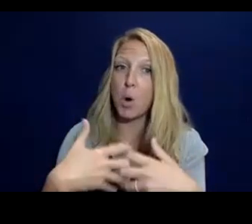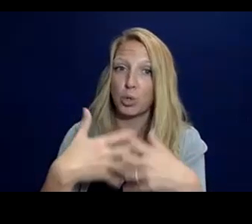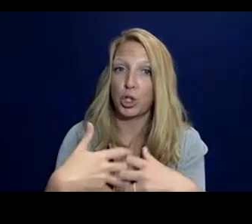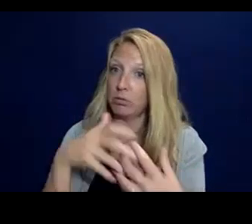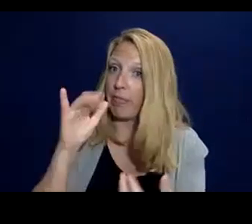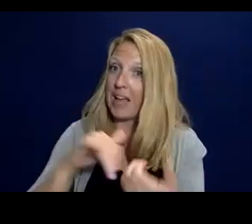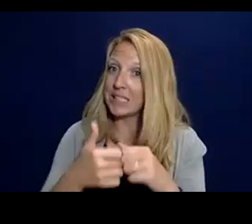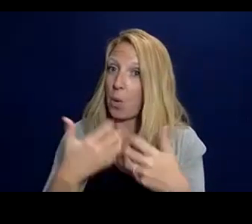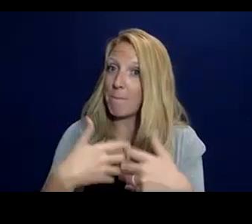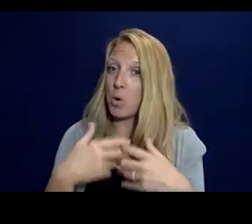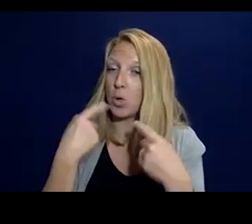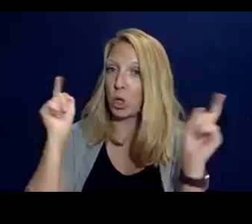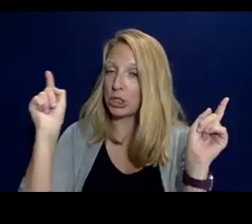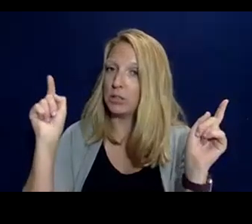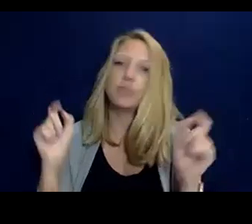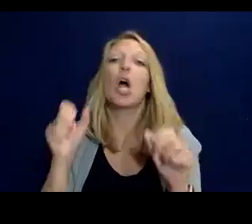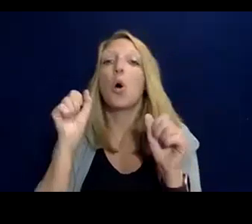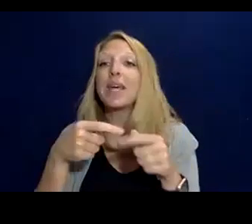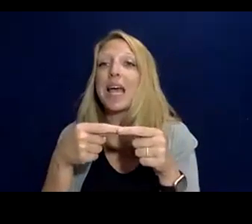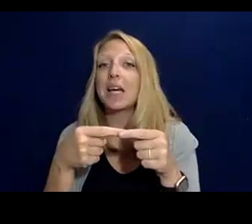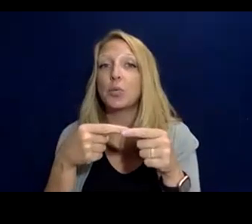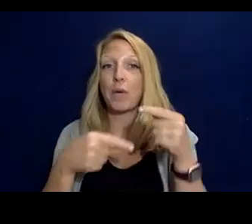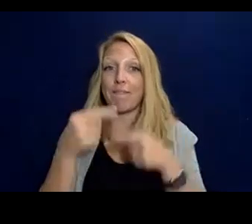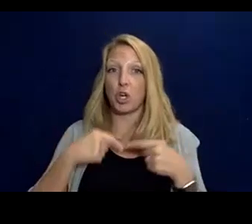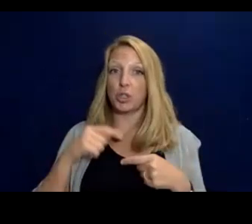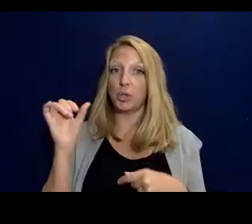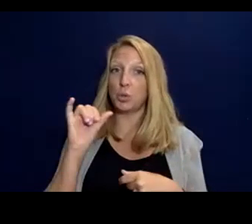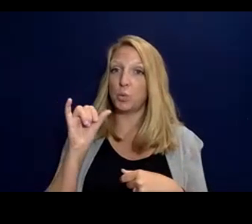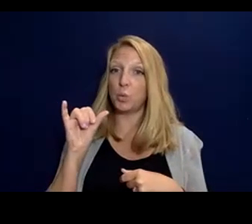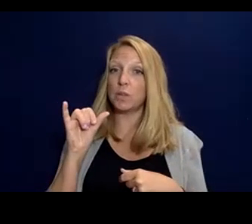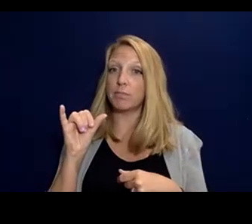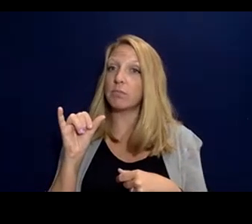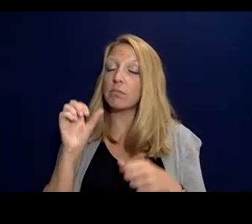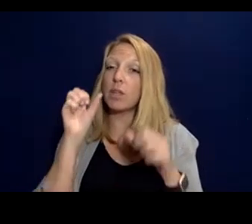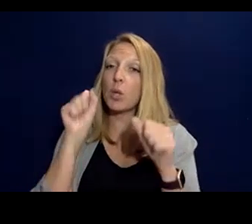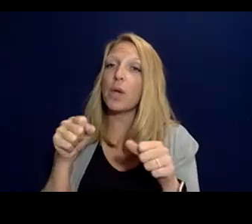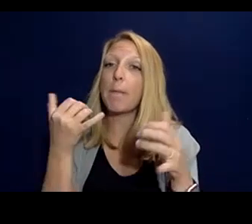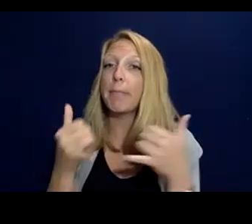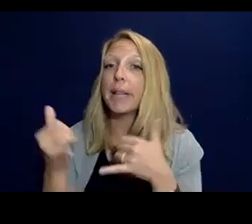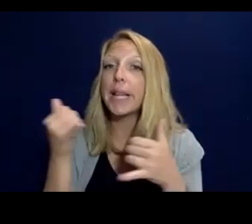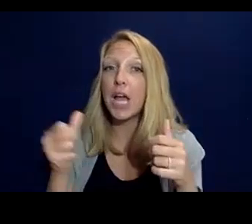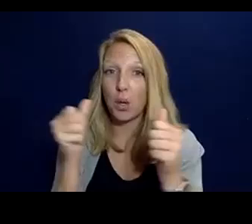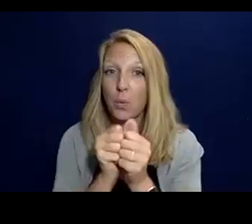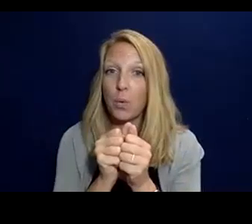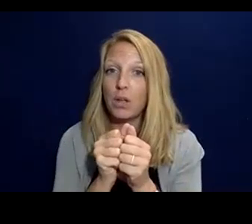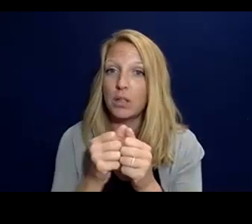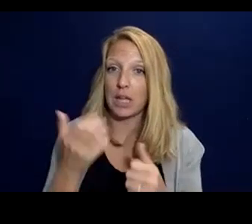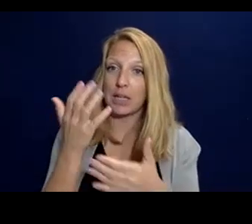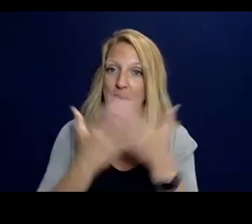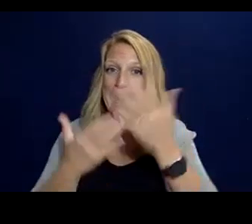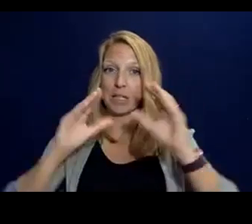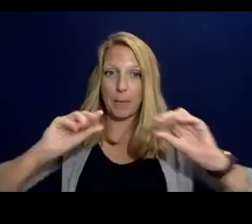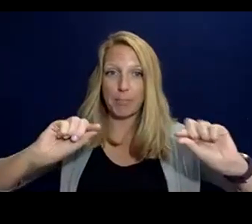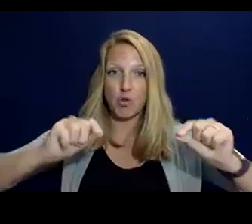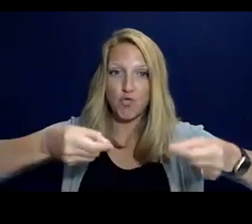works. Now we can also reverse it and play with the, manually move that coil, take